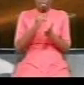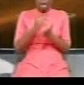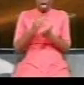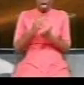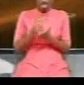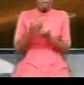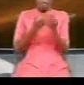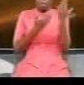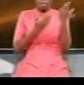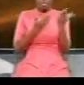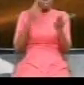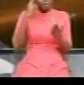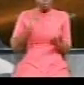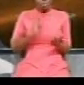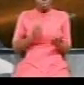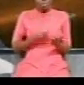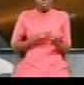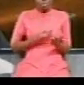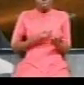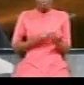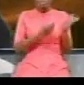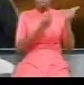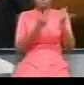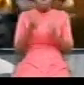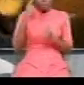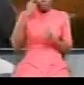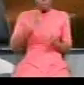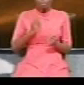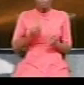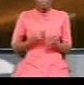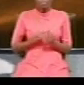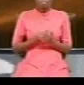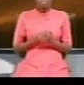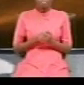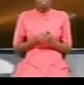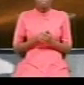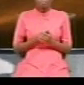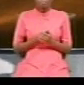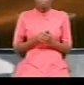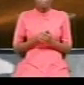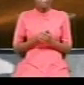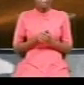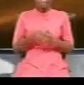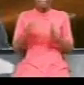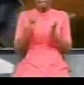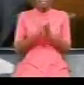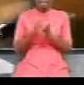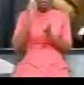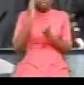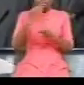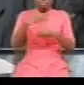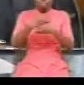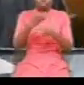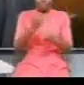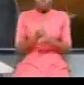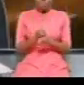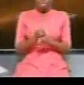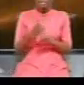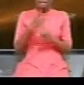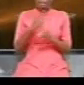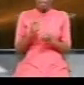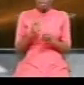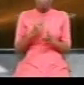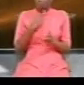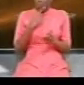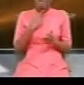amassing, that is awaiting us, that should create the